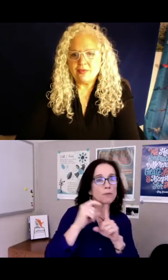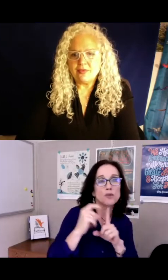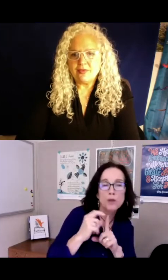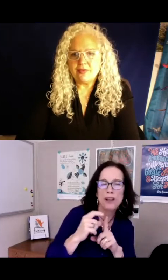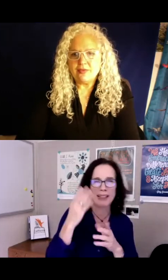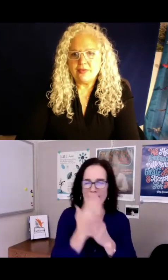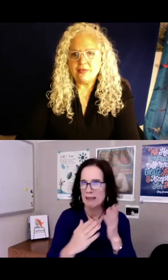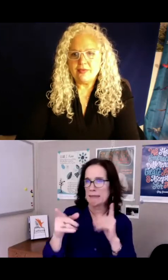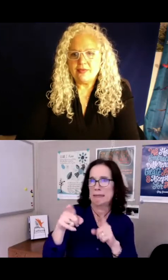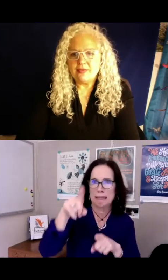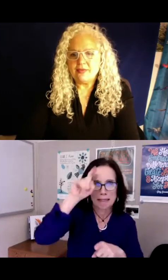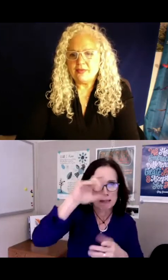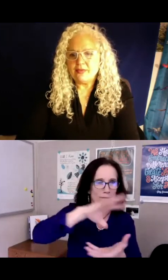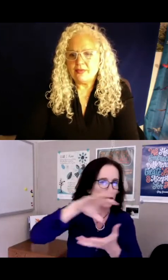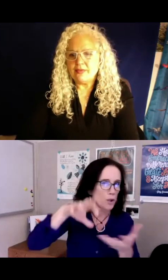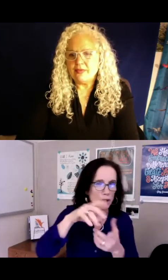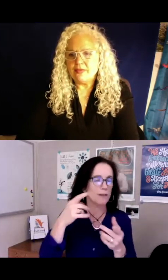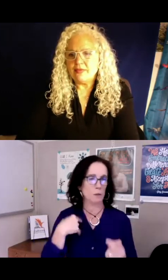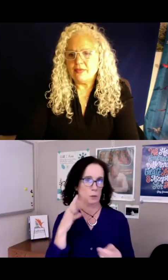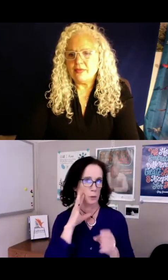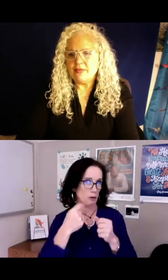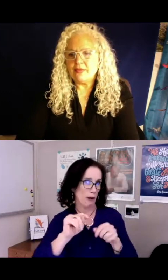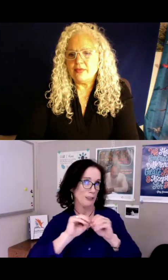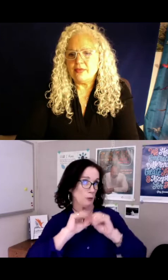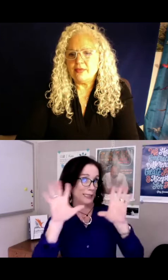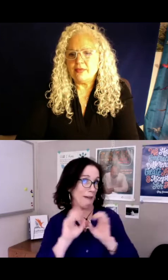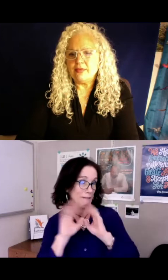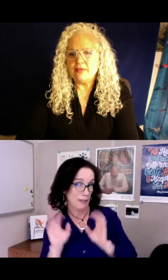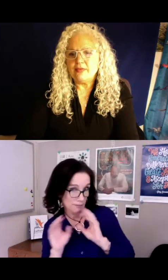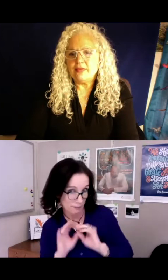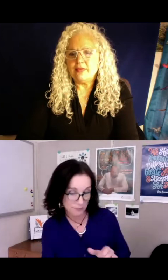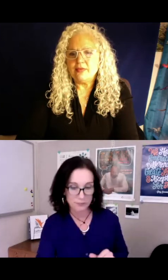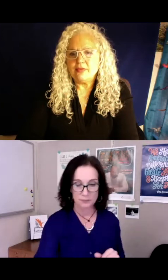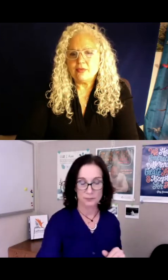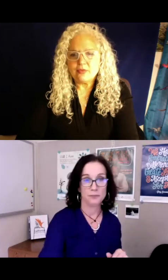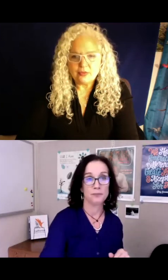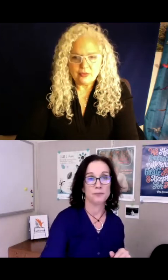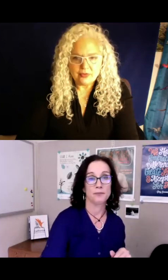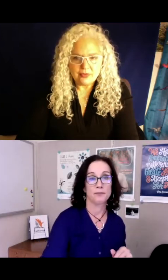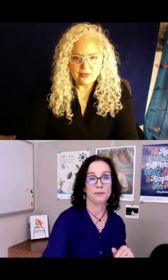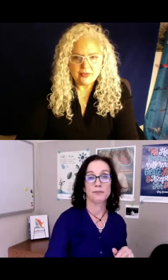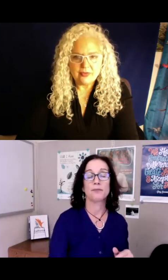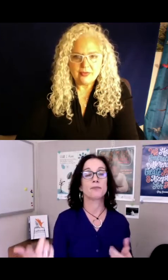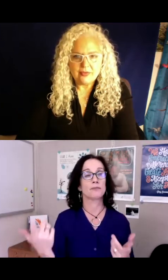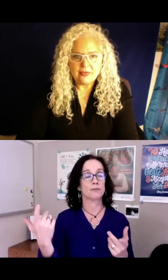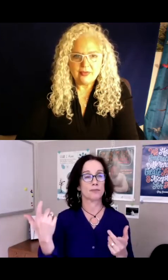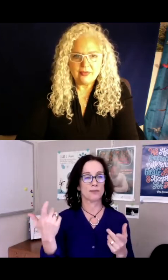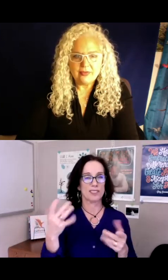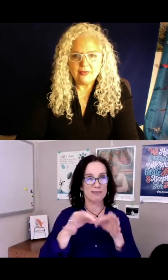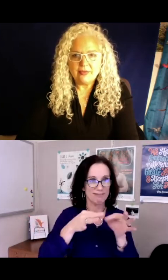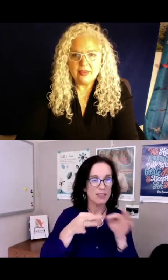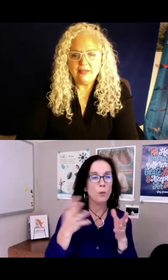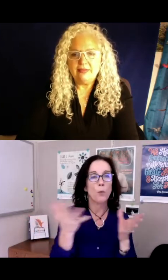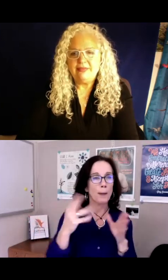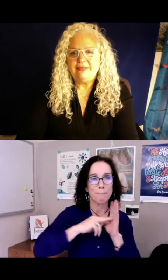And we will discuss some of the terminology. Some of it's maybe a little bit confusing, and we're just going to try to clarify some of that today.